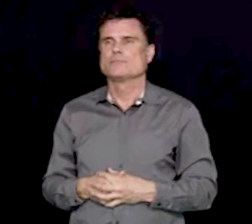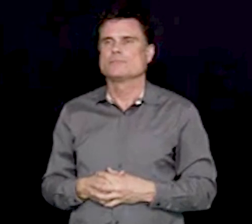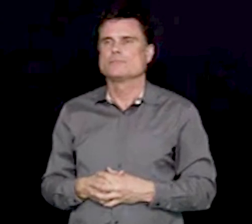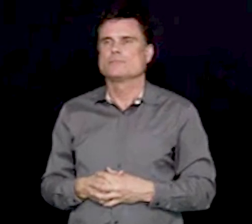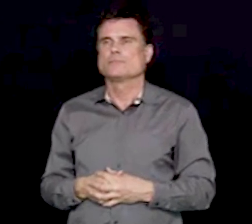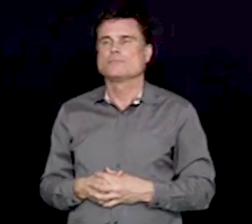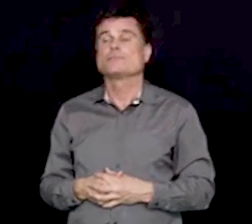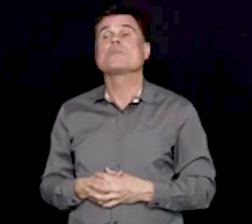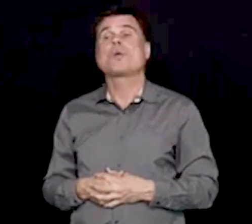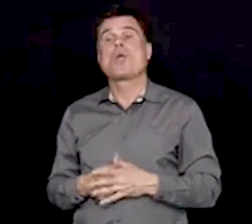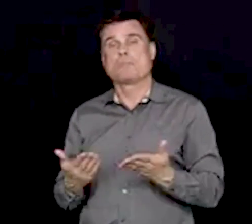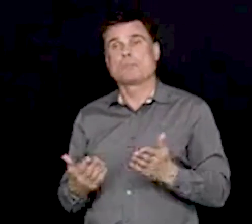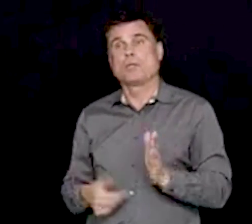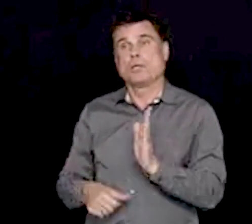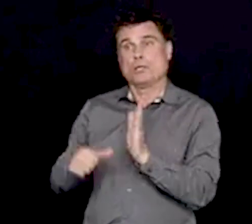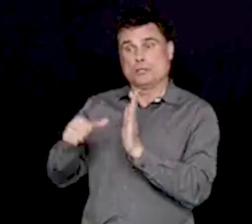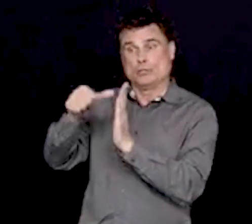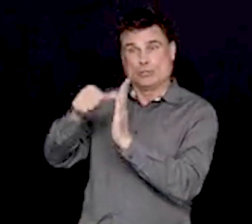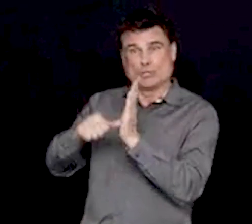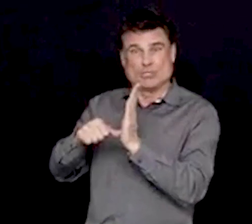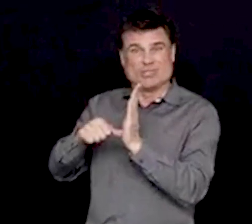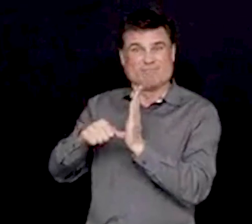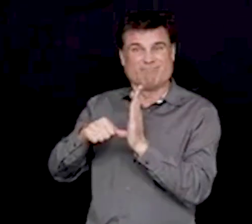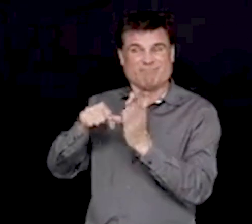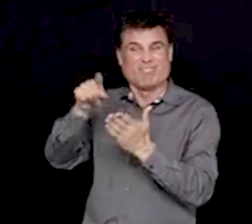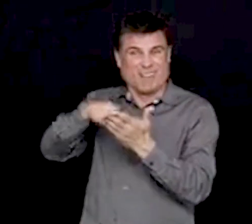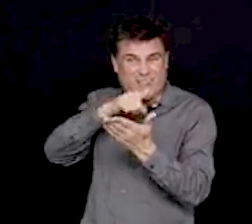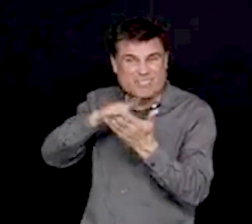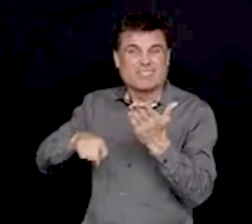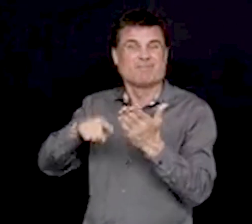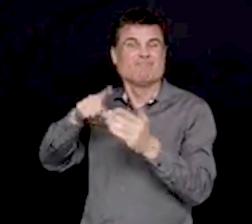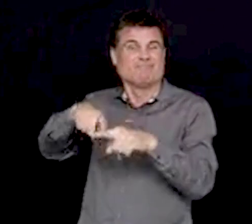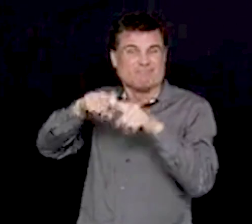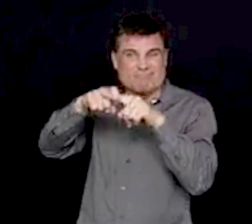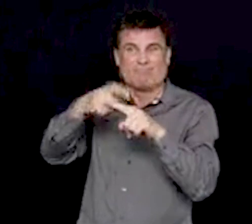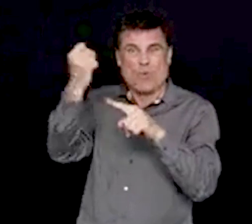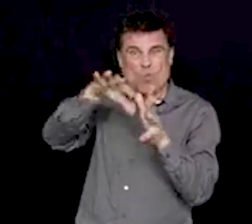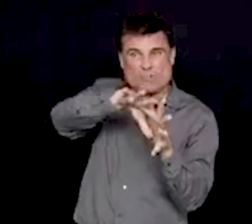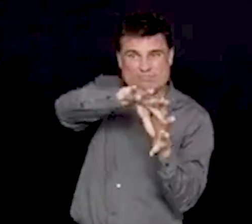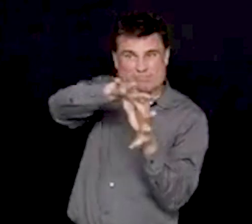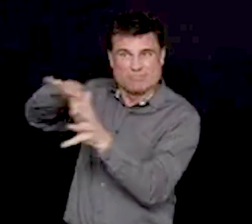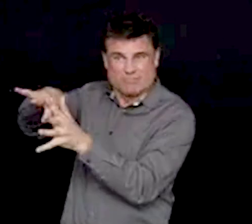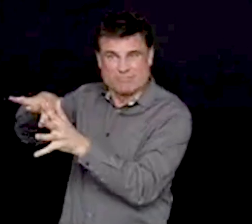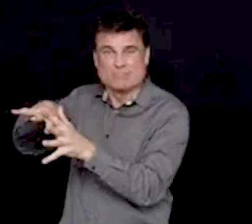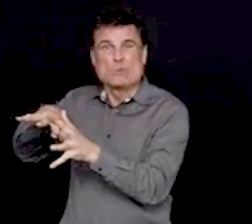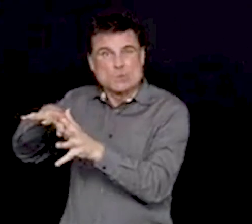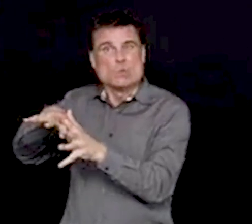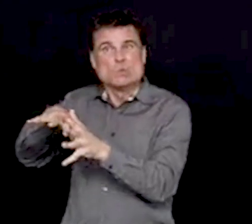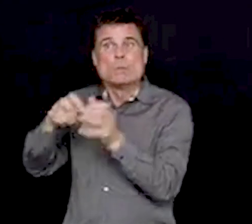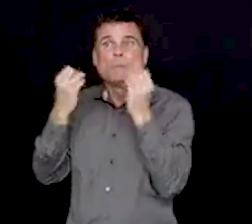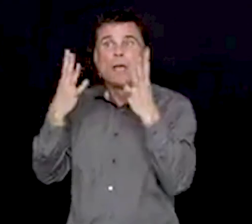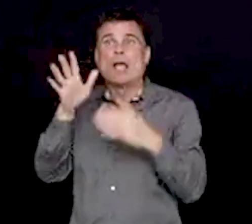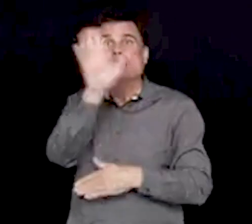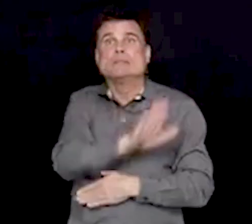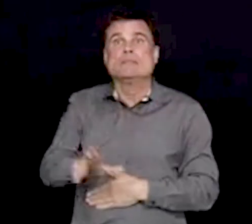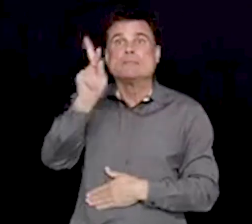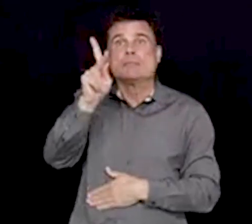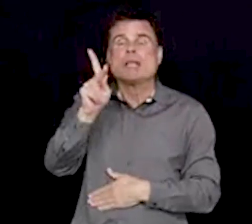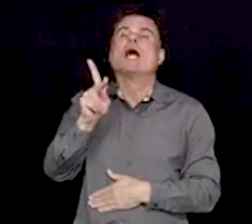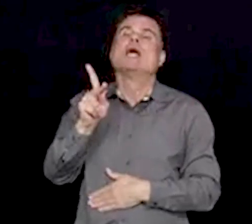so what we saw when we presented data last week, what we see in the community